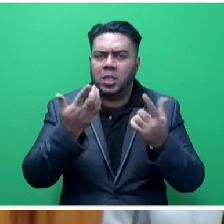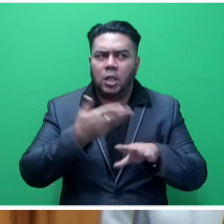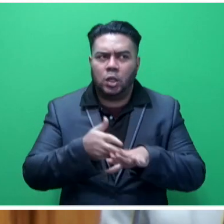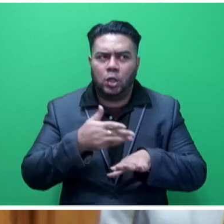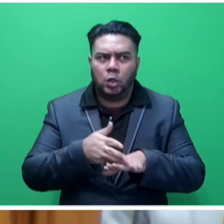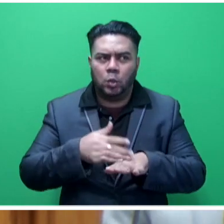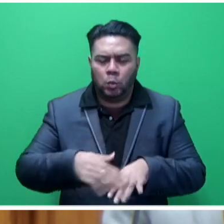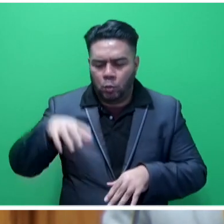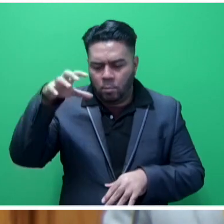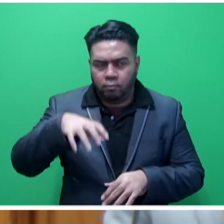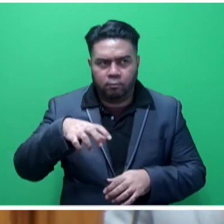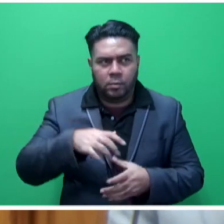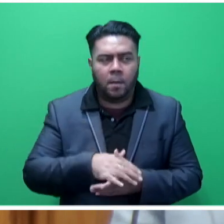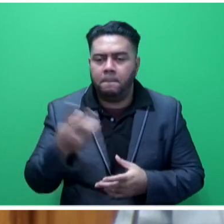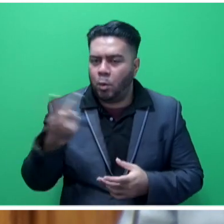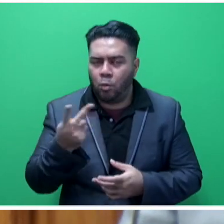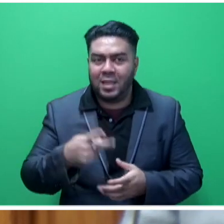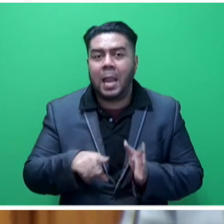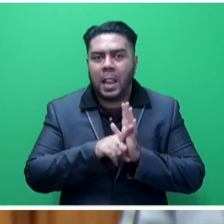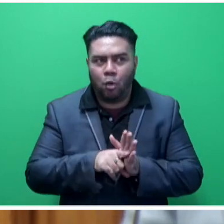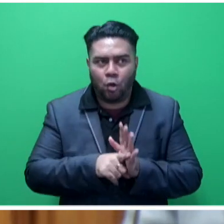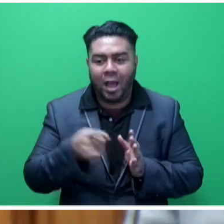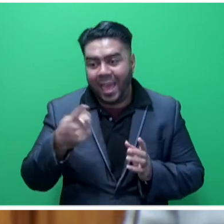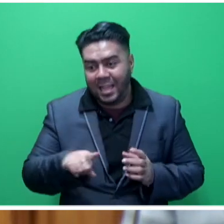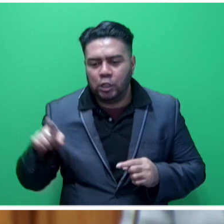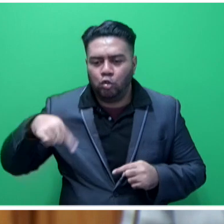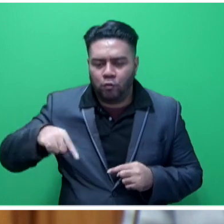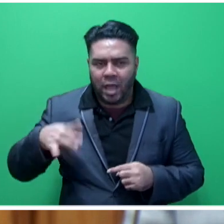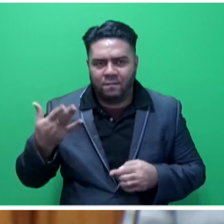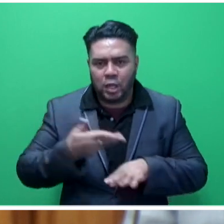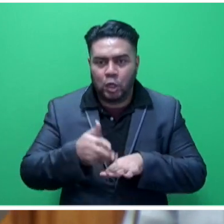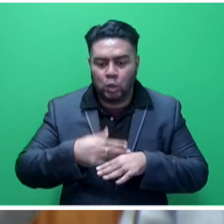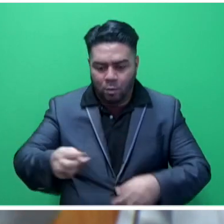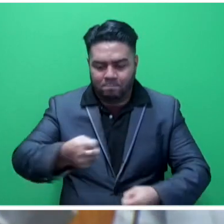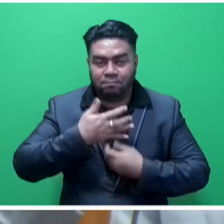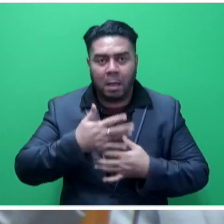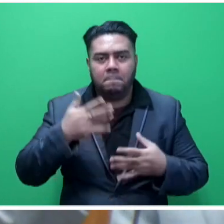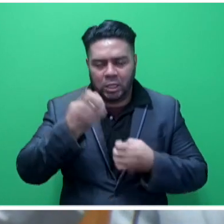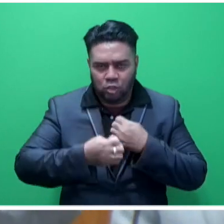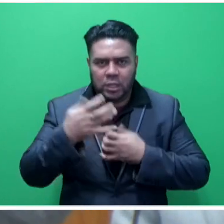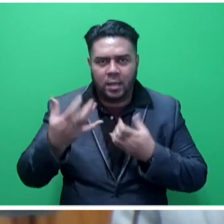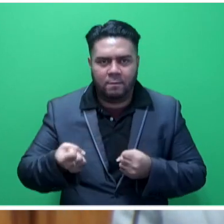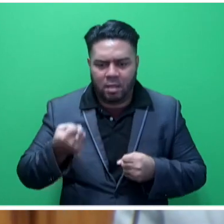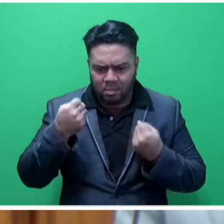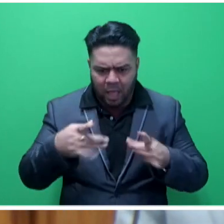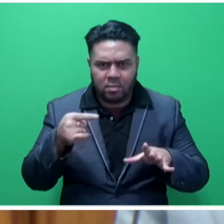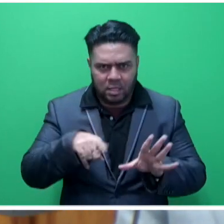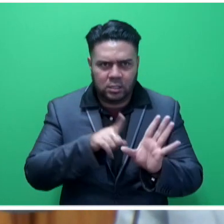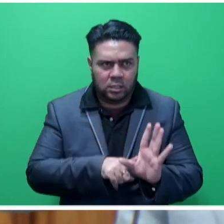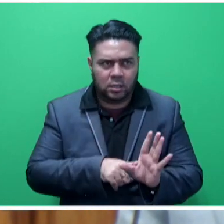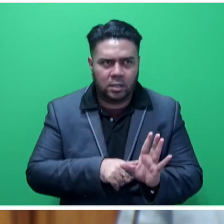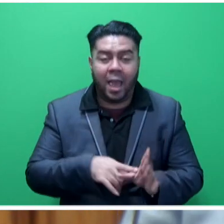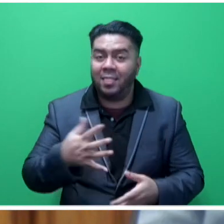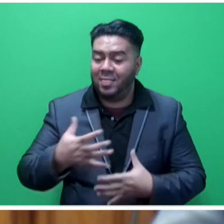mounted, both in Lautoka and Suva before the beginning of this year. And the